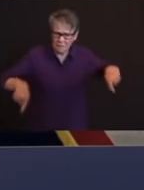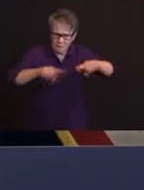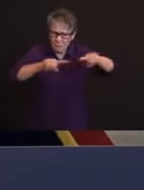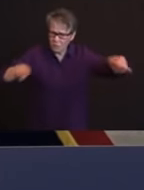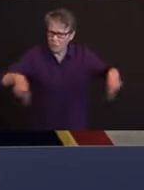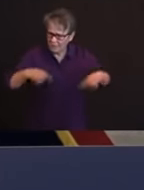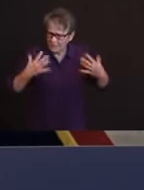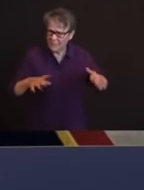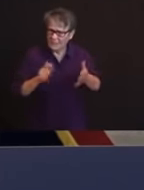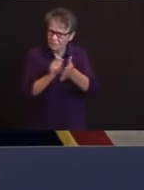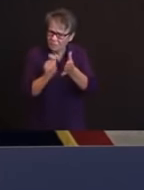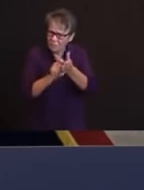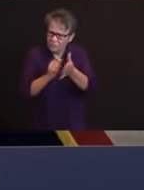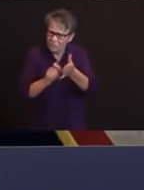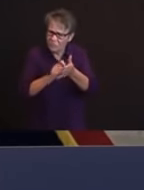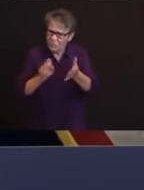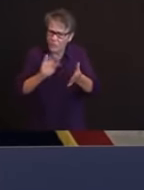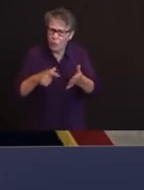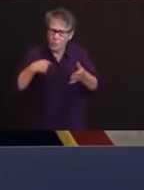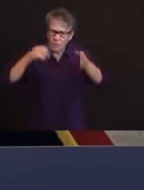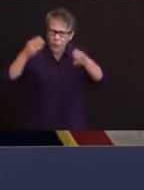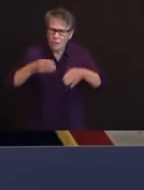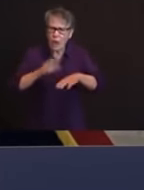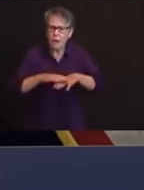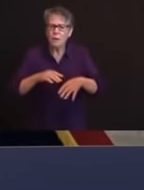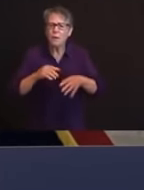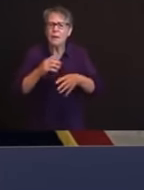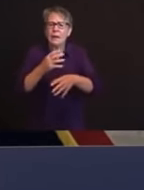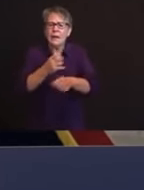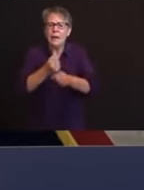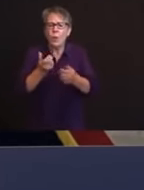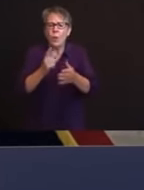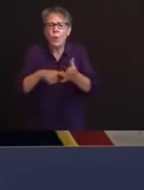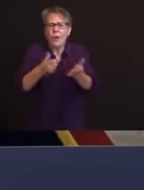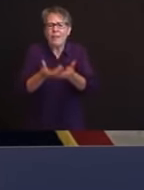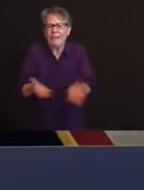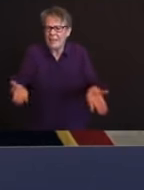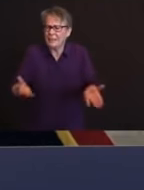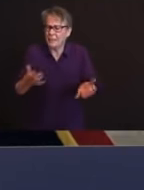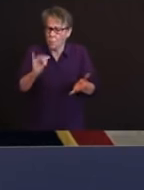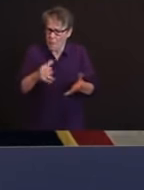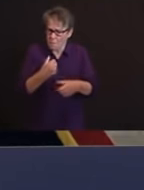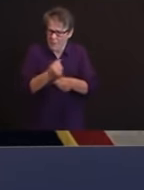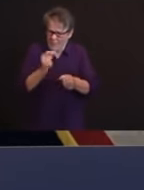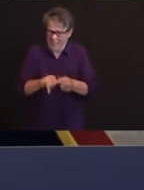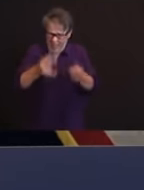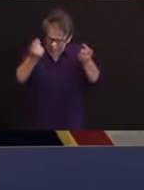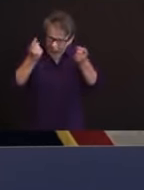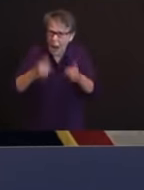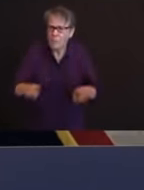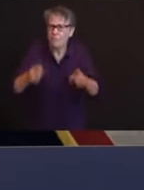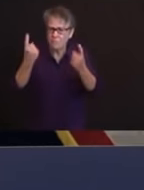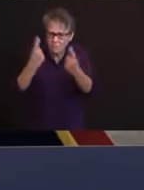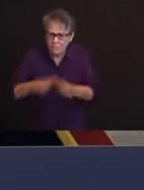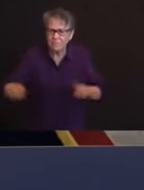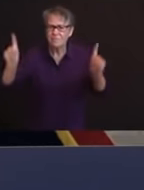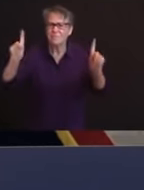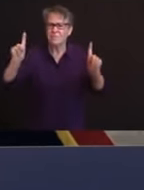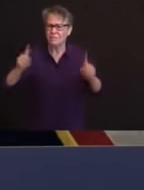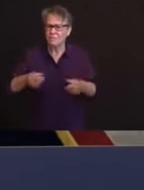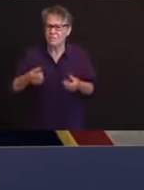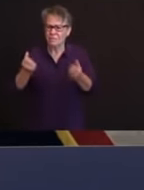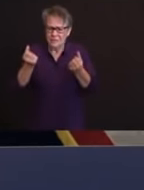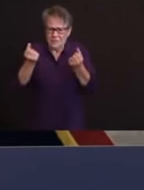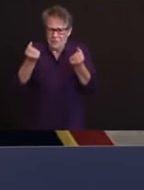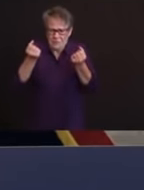makes sure families of New Jersey first responders who died in the line of duty from COVID are getting federal death benefits they deserve. That's